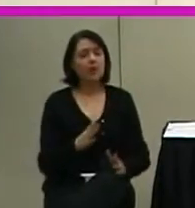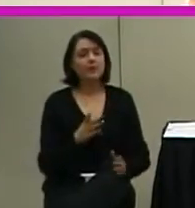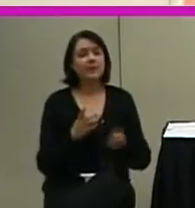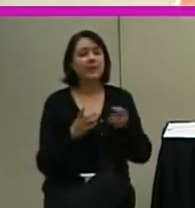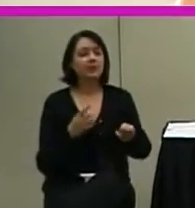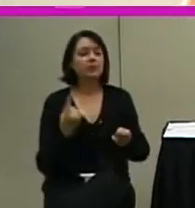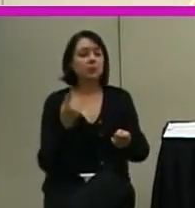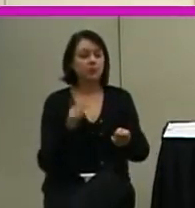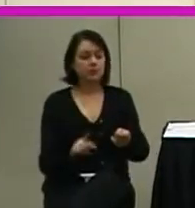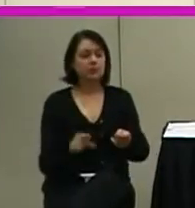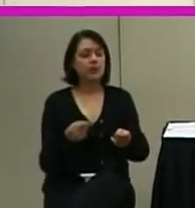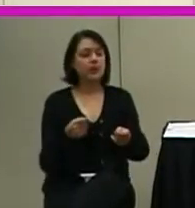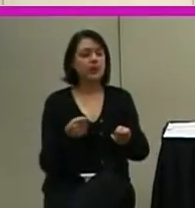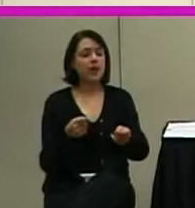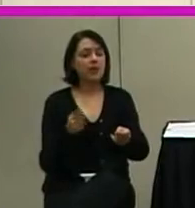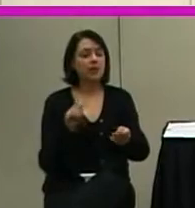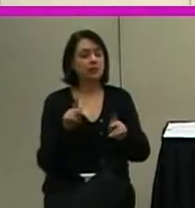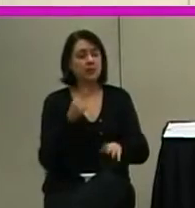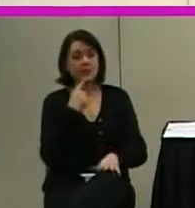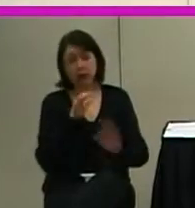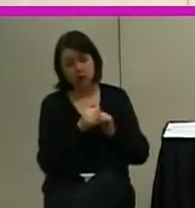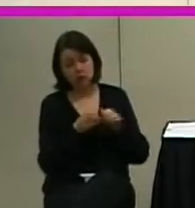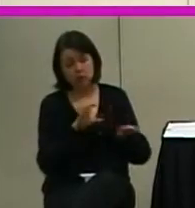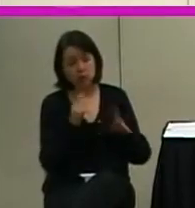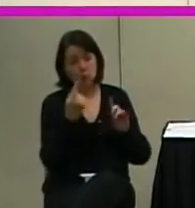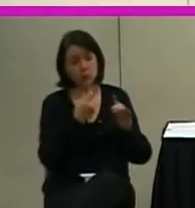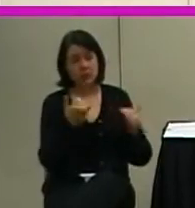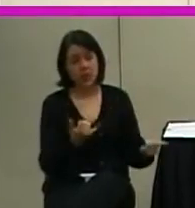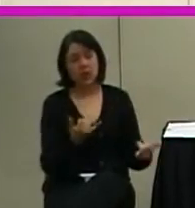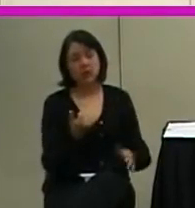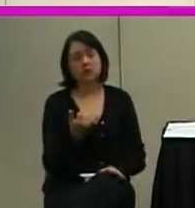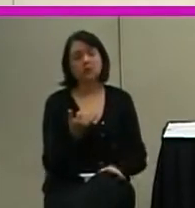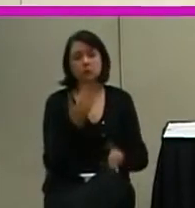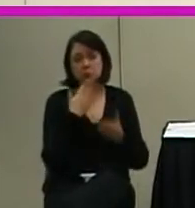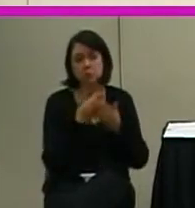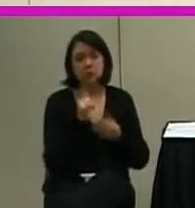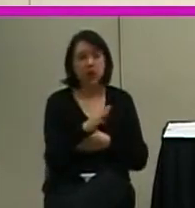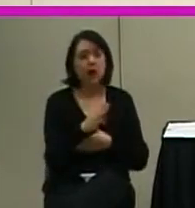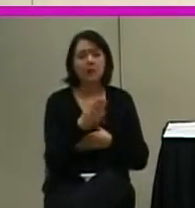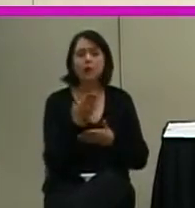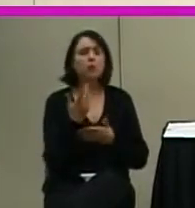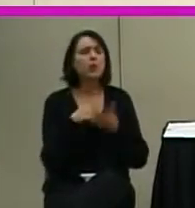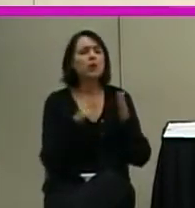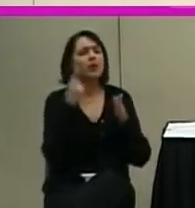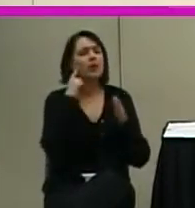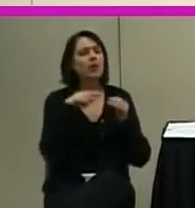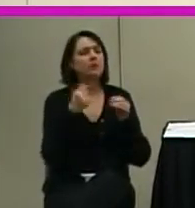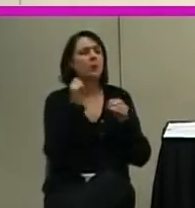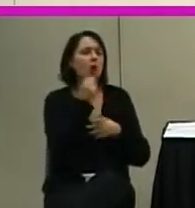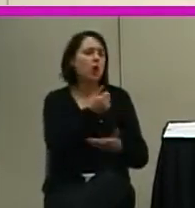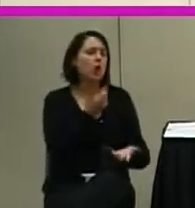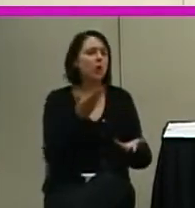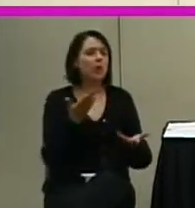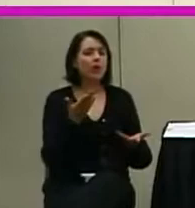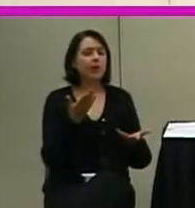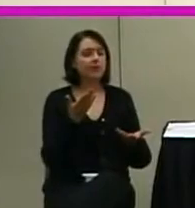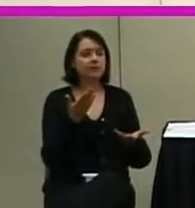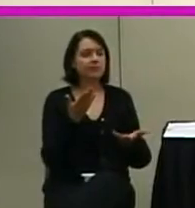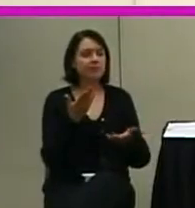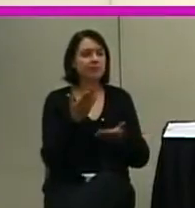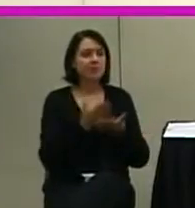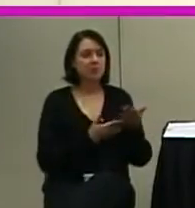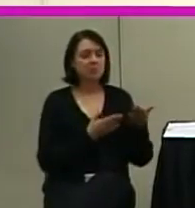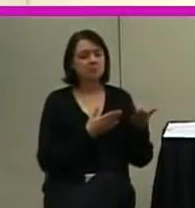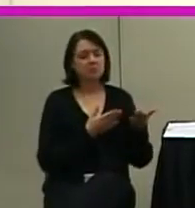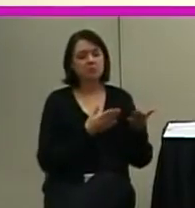to somebody and somebody says, how'd you do on your goals today? Good job. Or what do you need to be thinking about tomorrow? Or there's some little